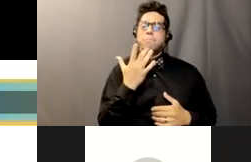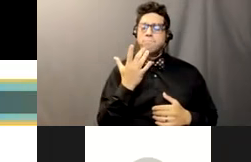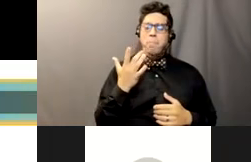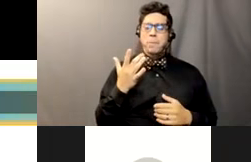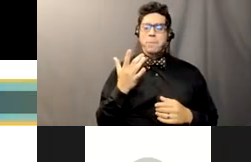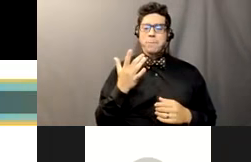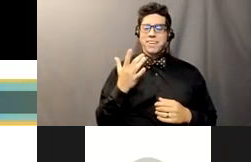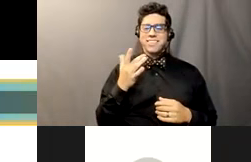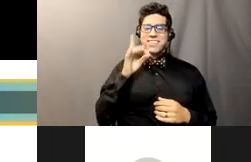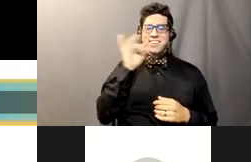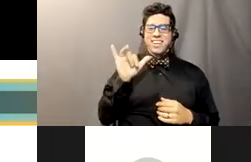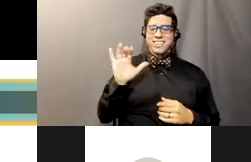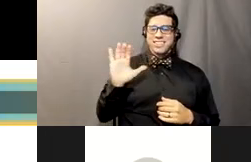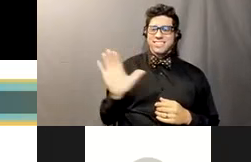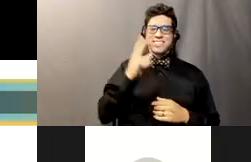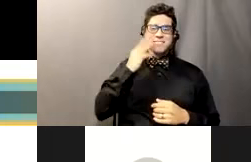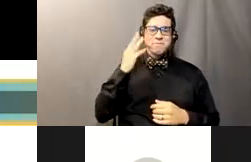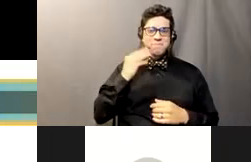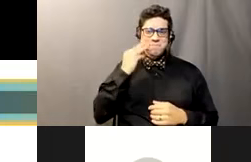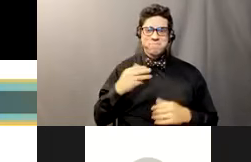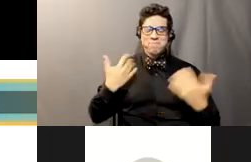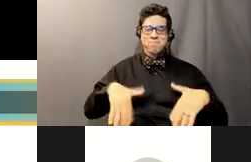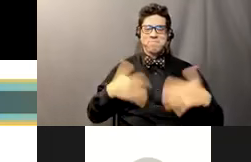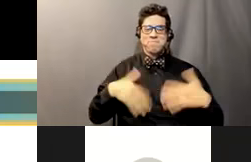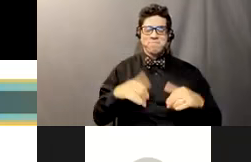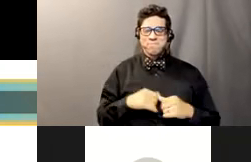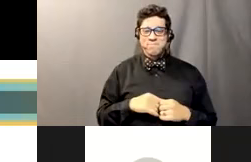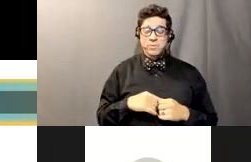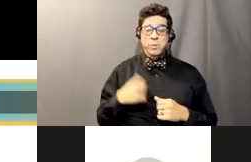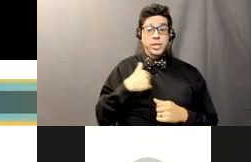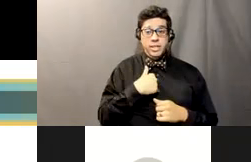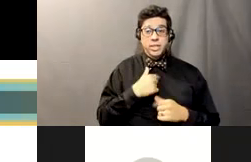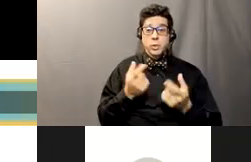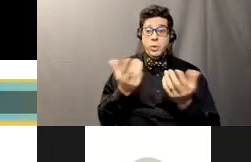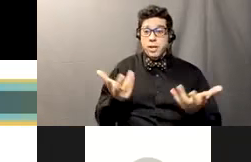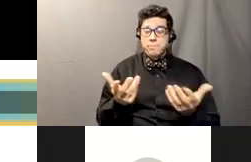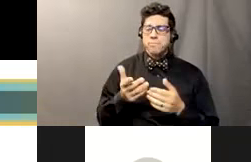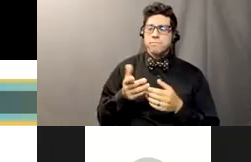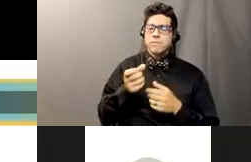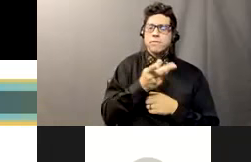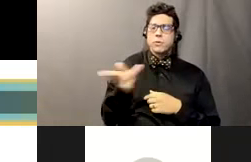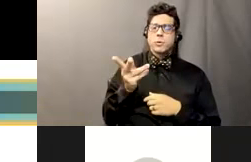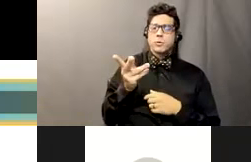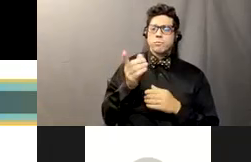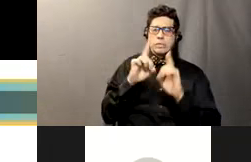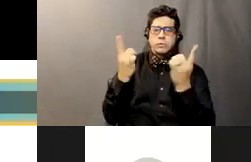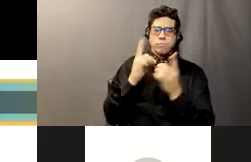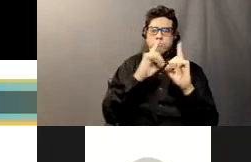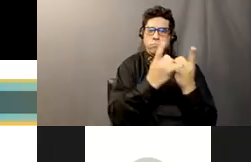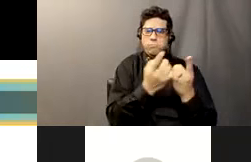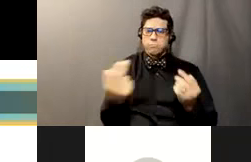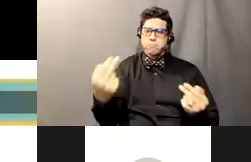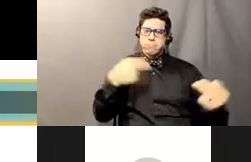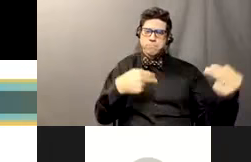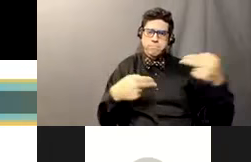with our students on campuses and through different programs. And so we have asked a few districts to join us today